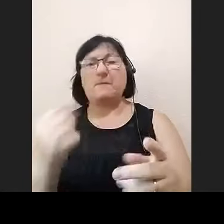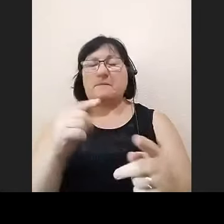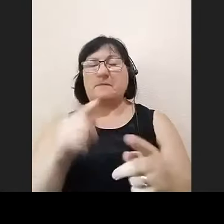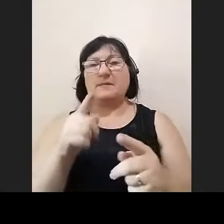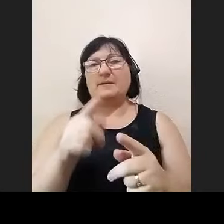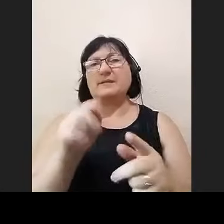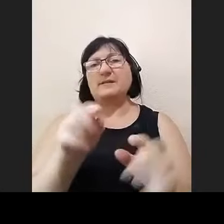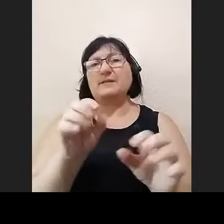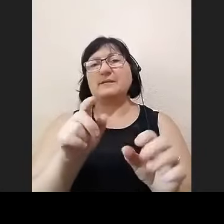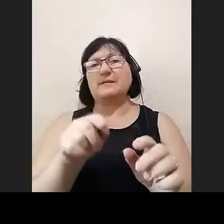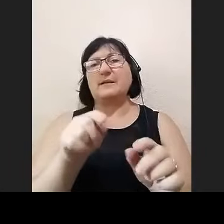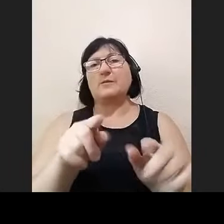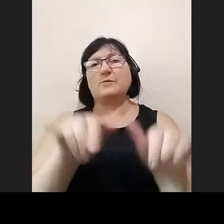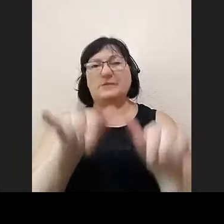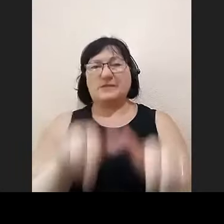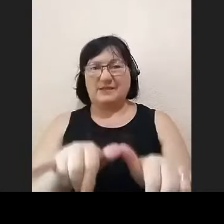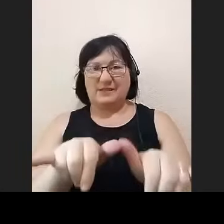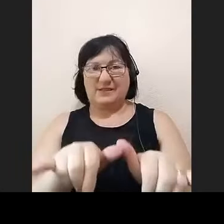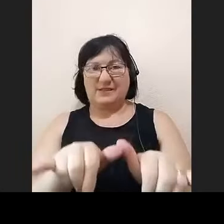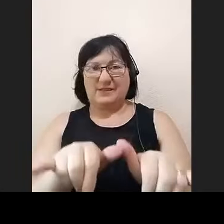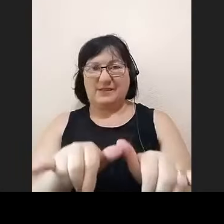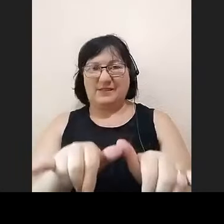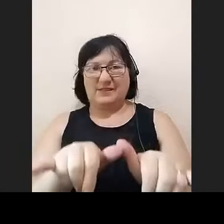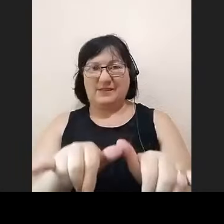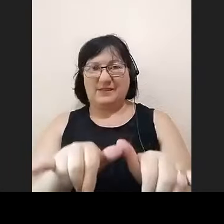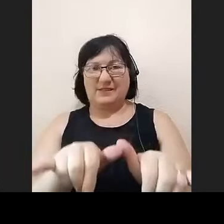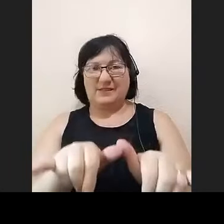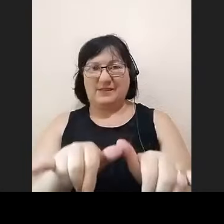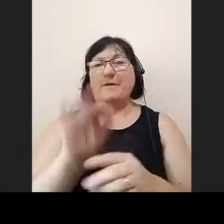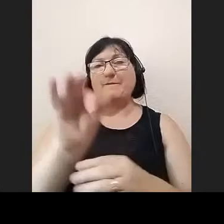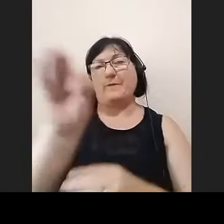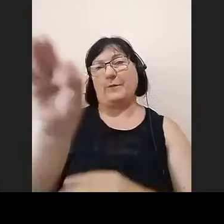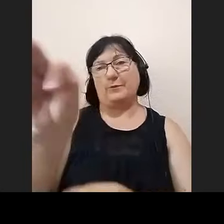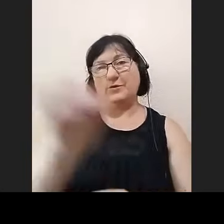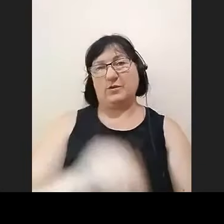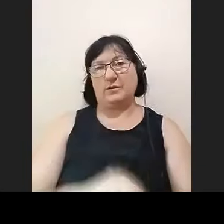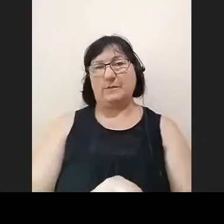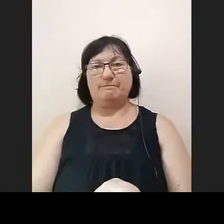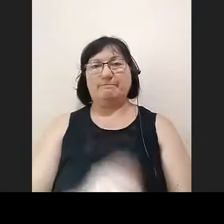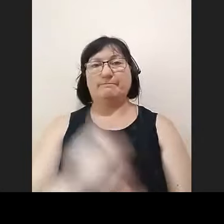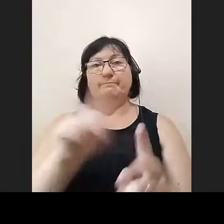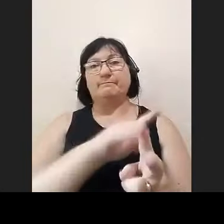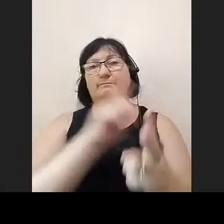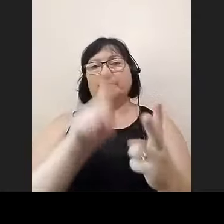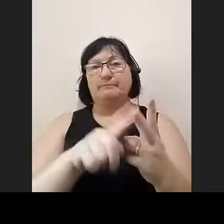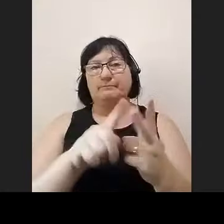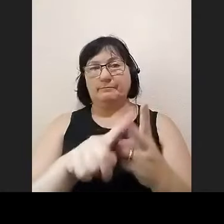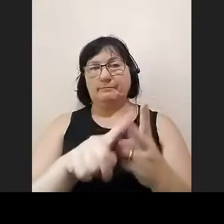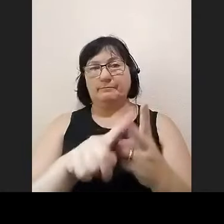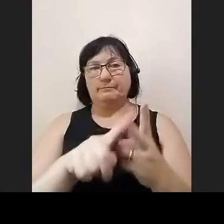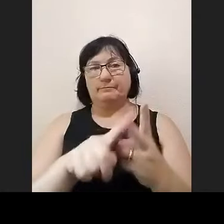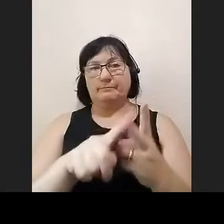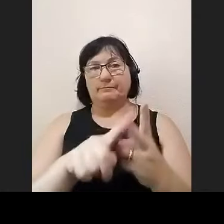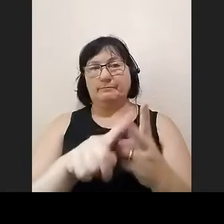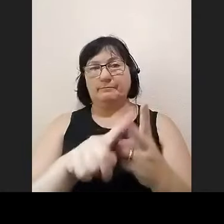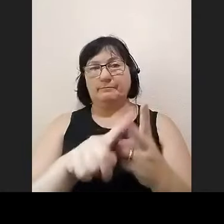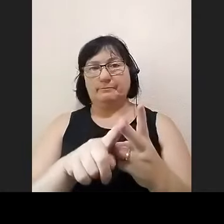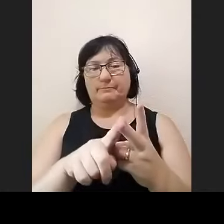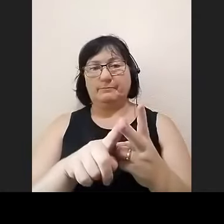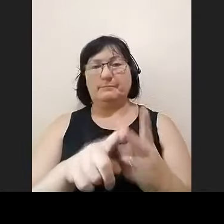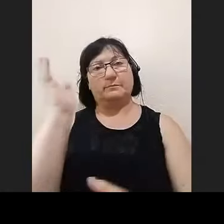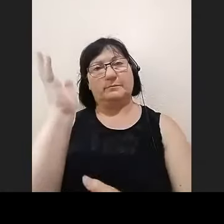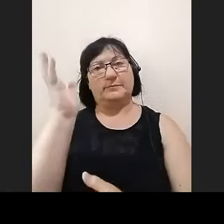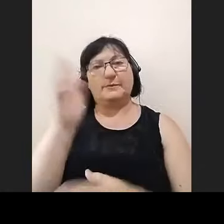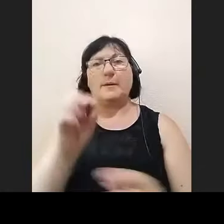future business models. Our next speaker is Mrs. Penny Bologho, who is the